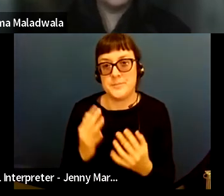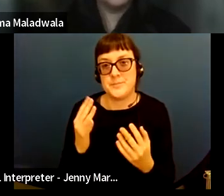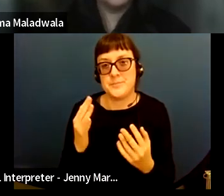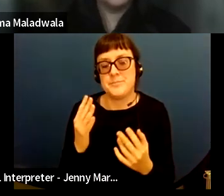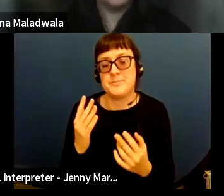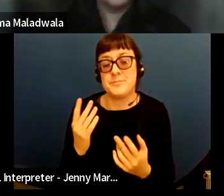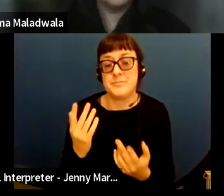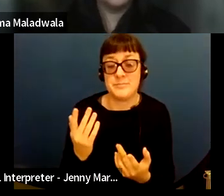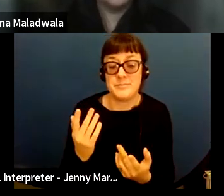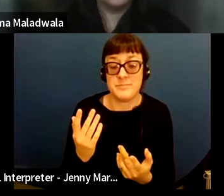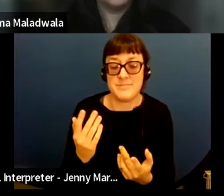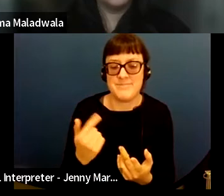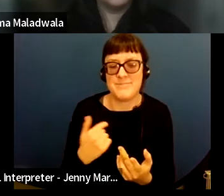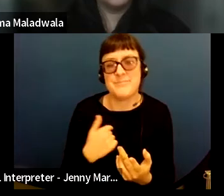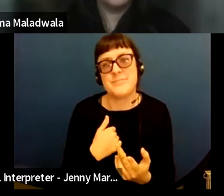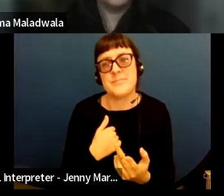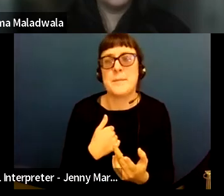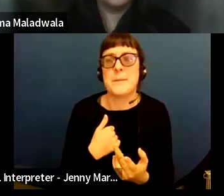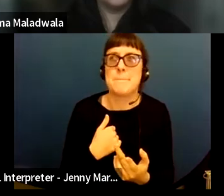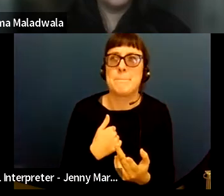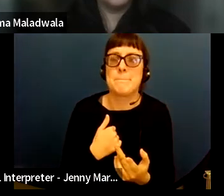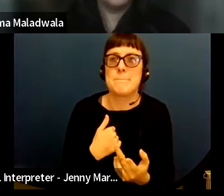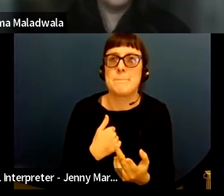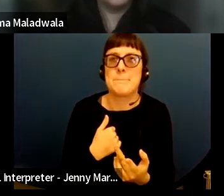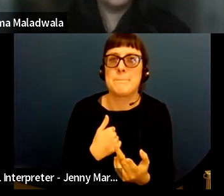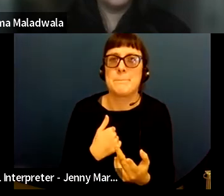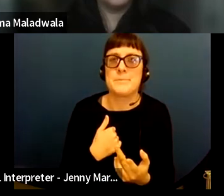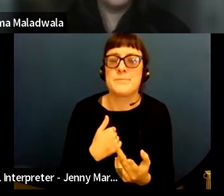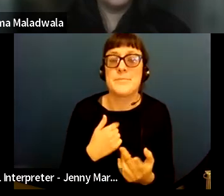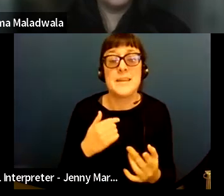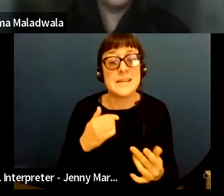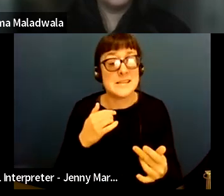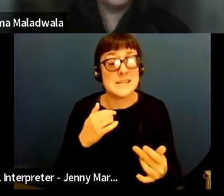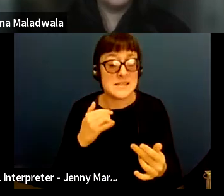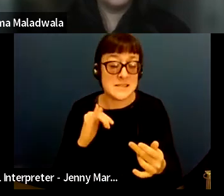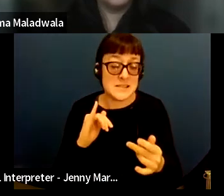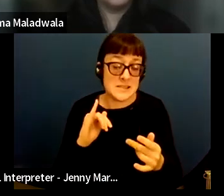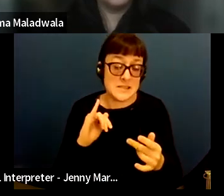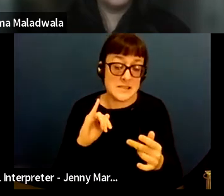you know, I'm a little bit, is we sometimes want to justify